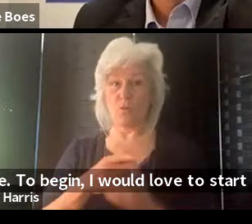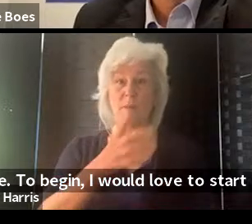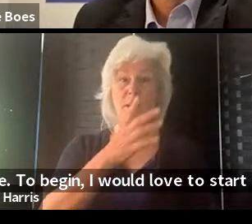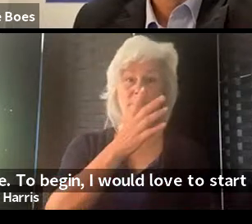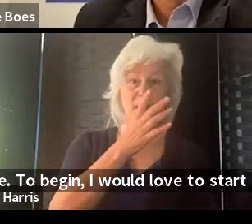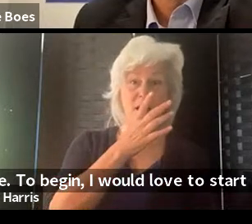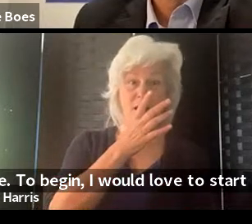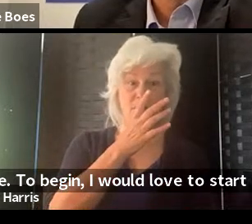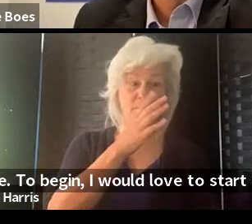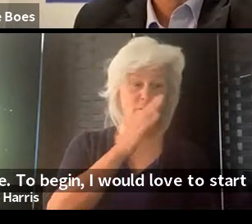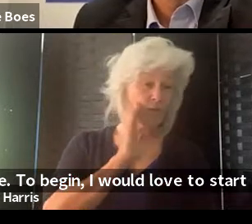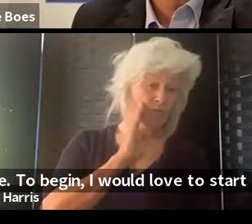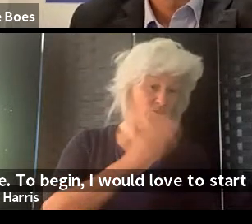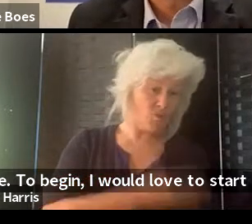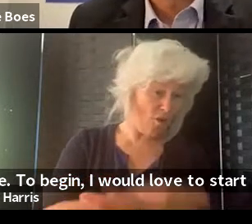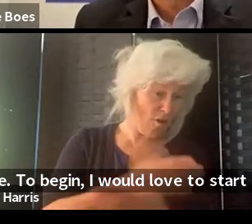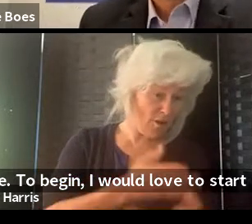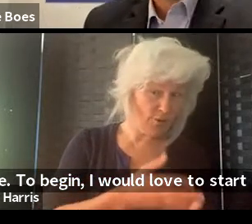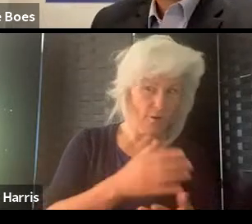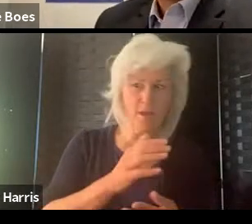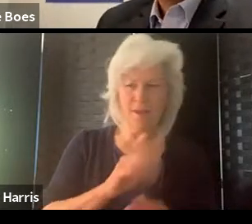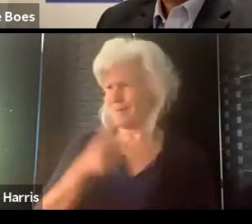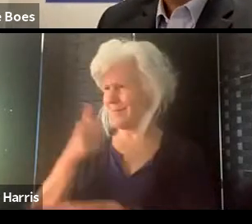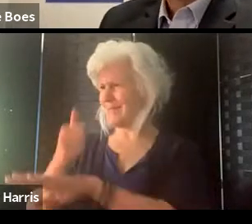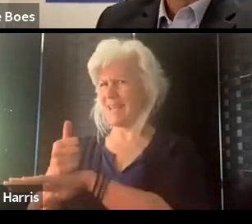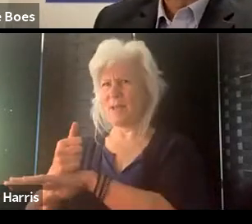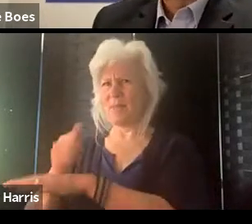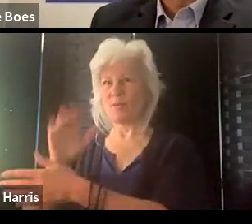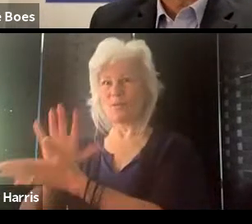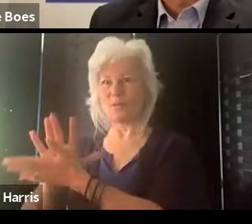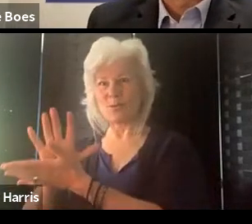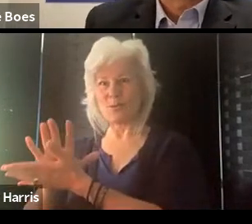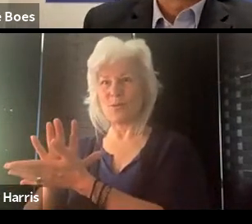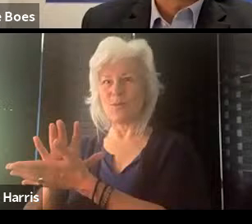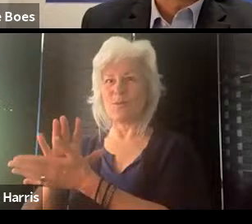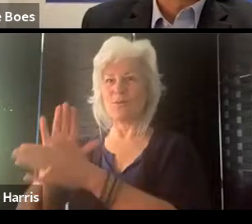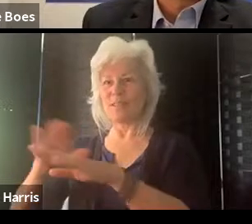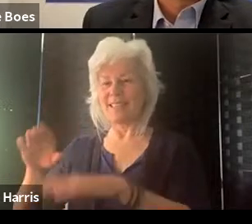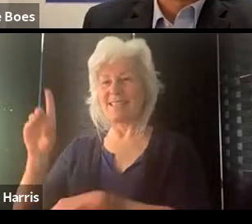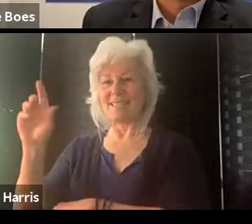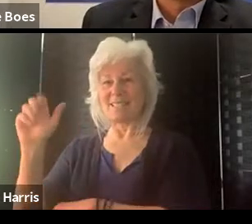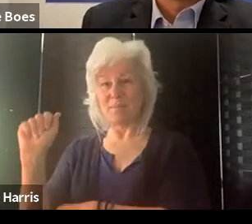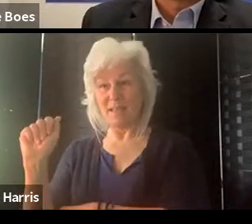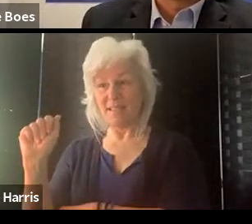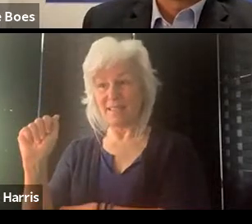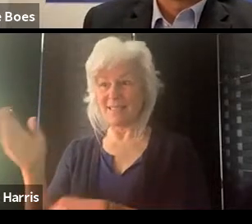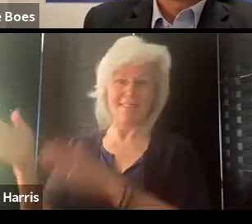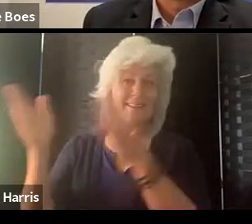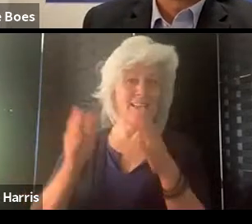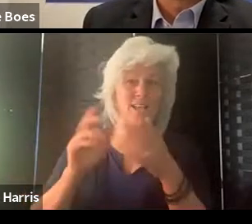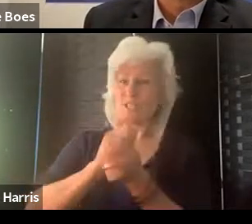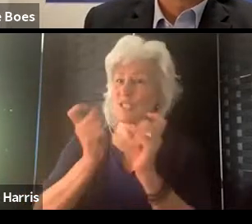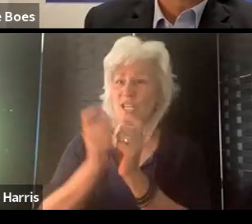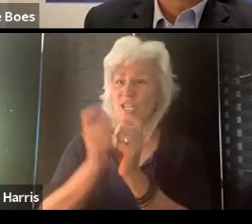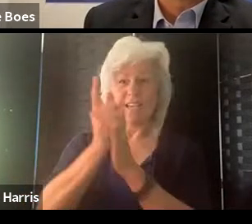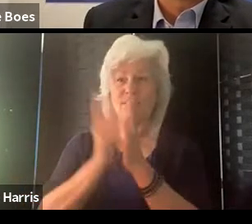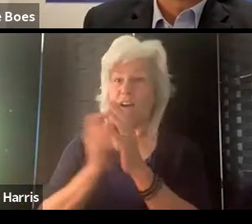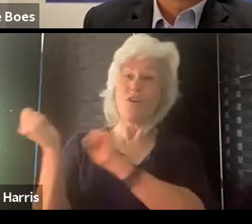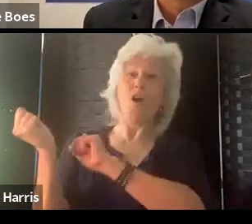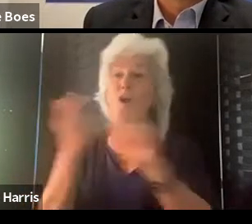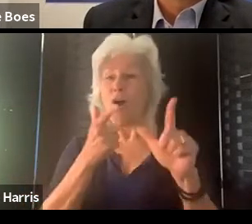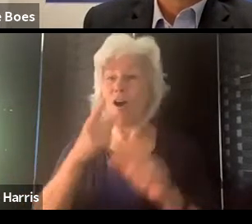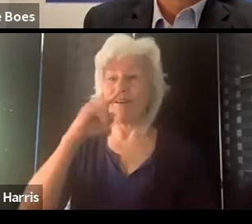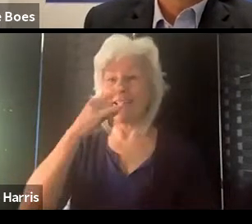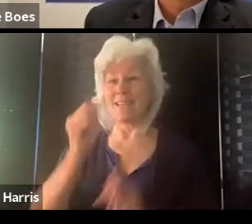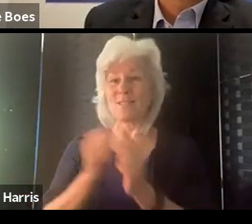little girl, to founding a school for kids with disabilities, to changing the law for all kids with disabilities.